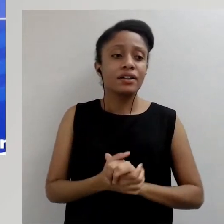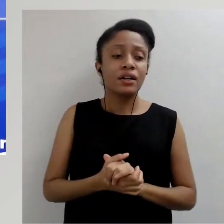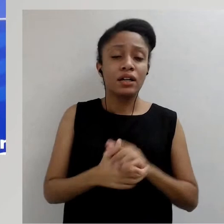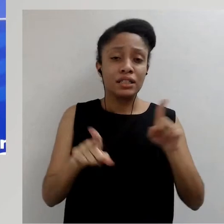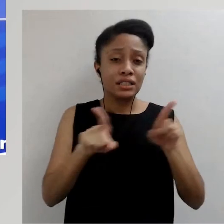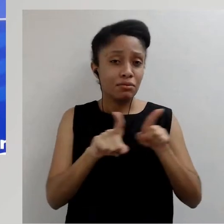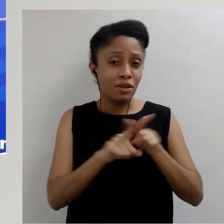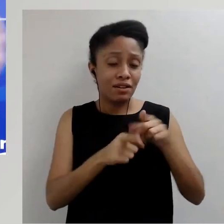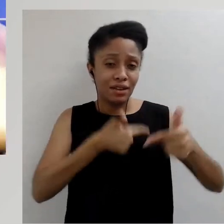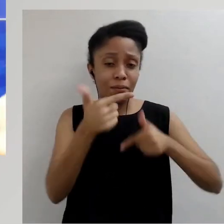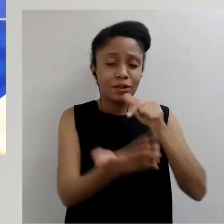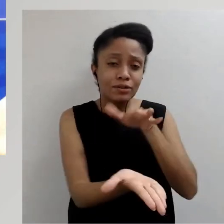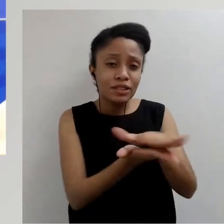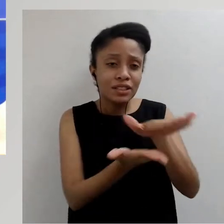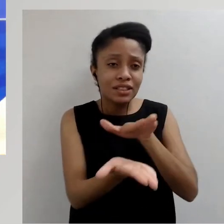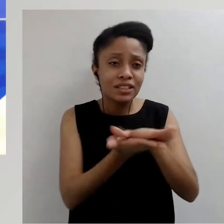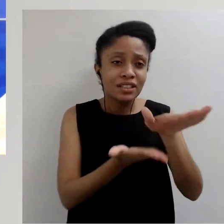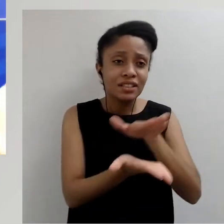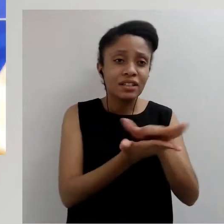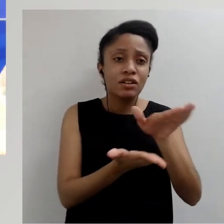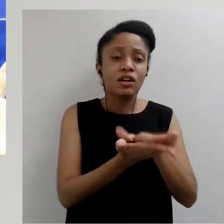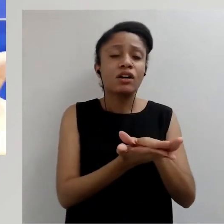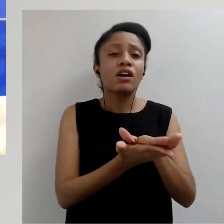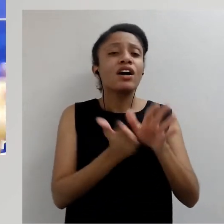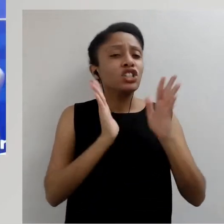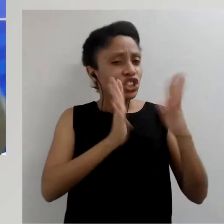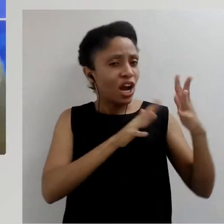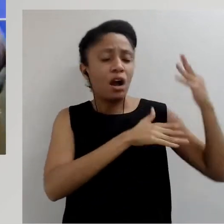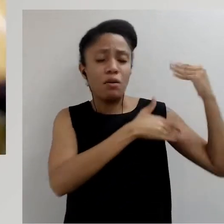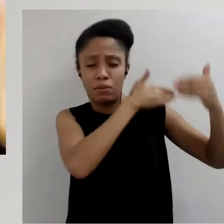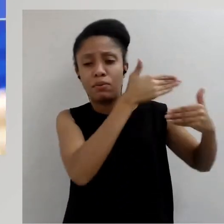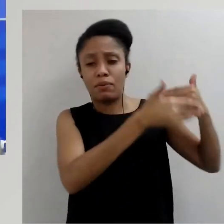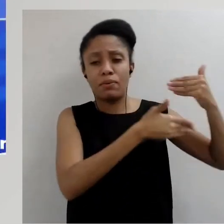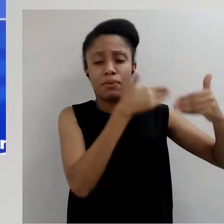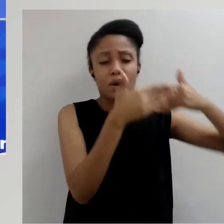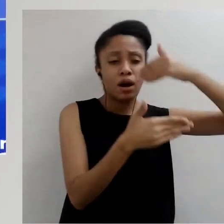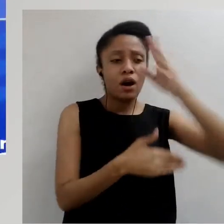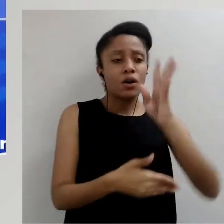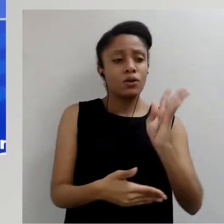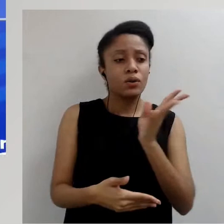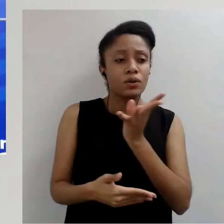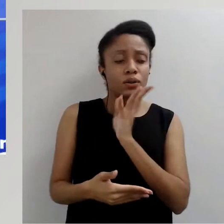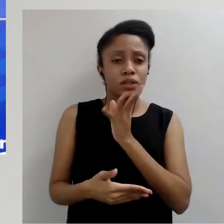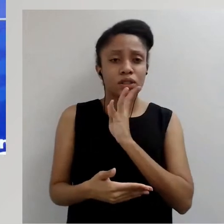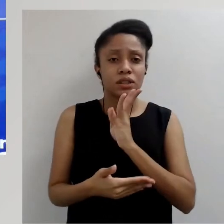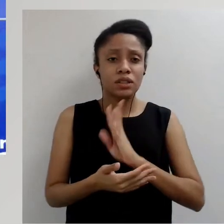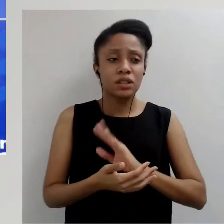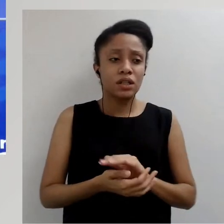presenting and offering your printing services, everything was already happening.